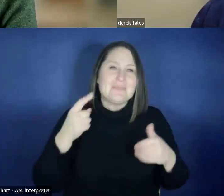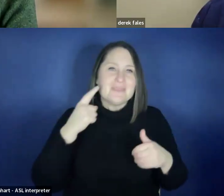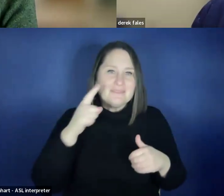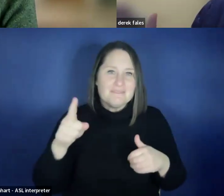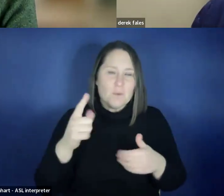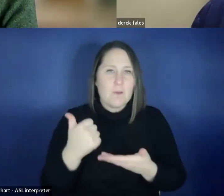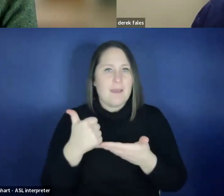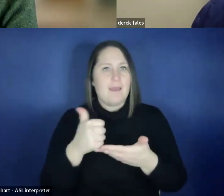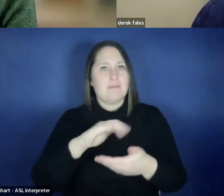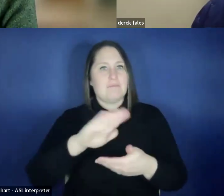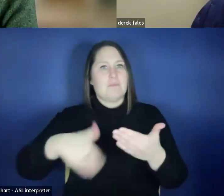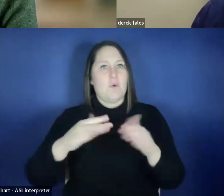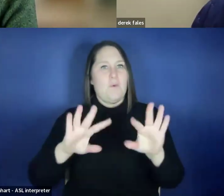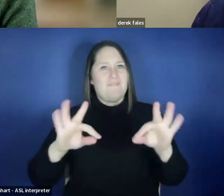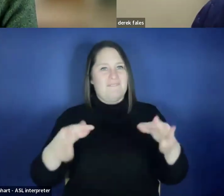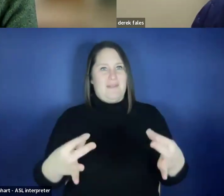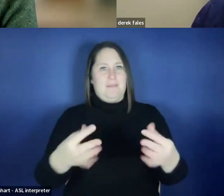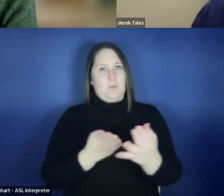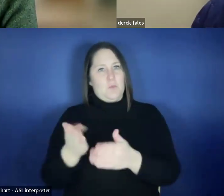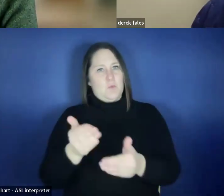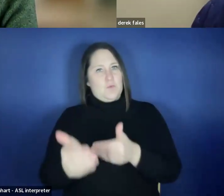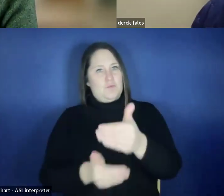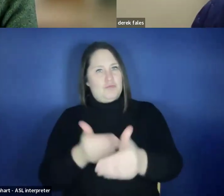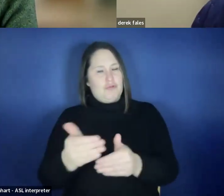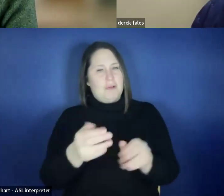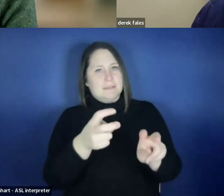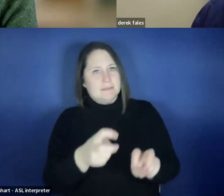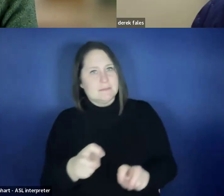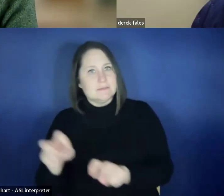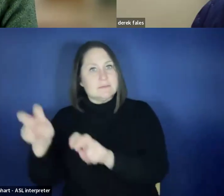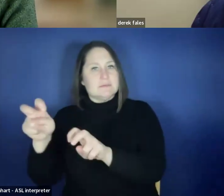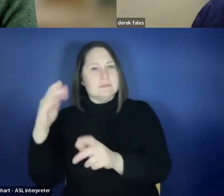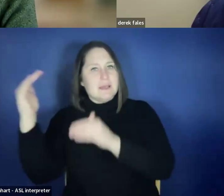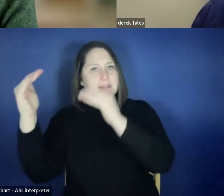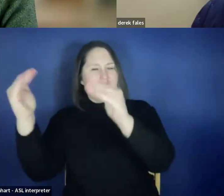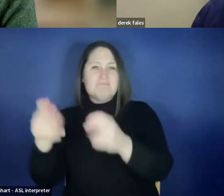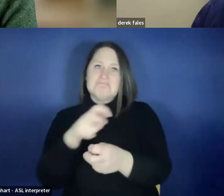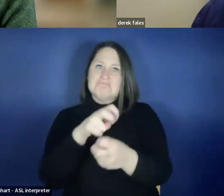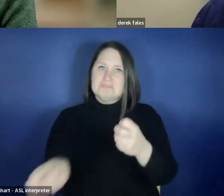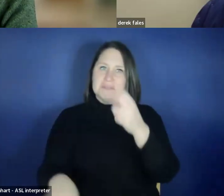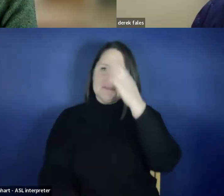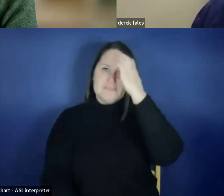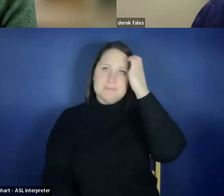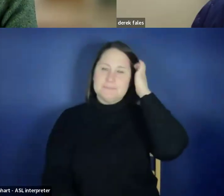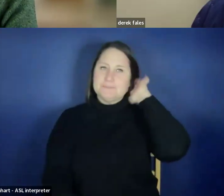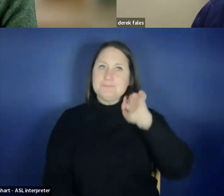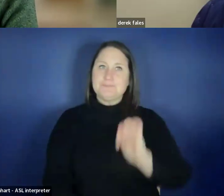help the whole family through that process of transition, which we know can be very difficult.